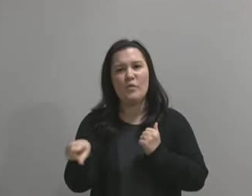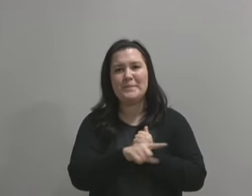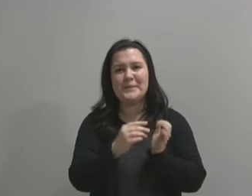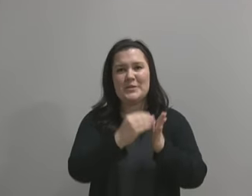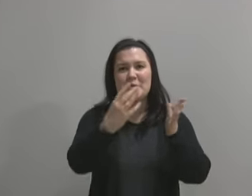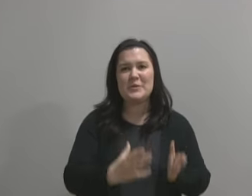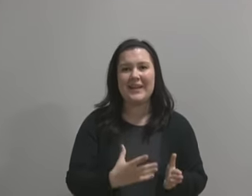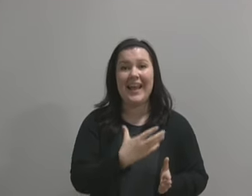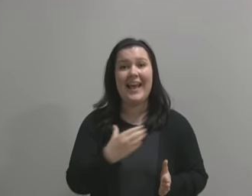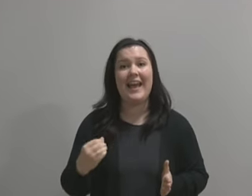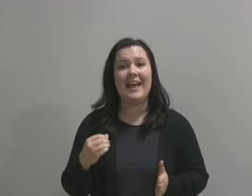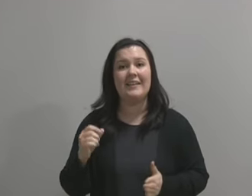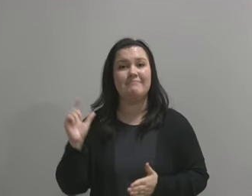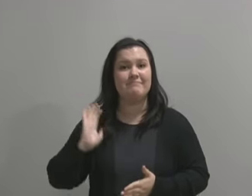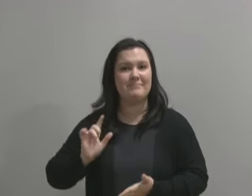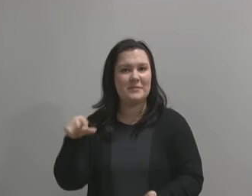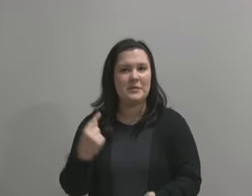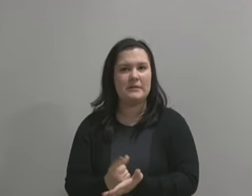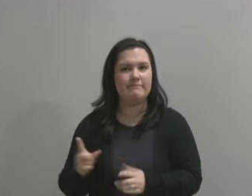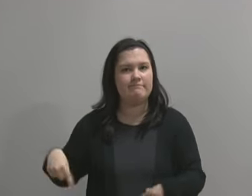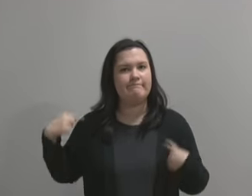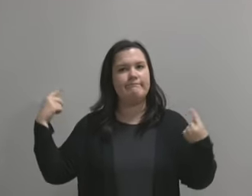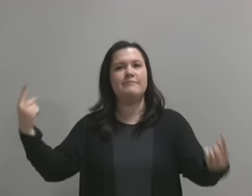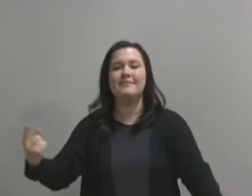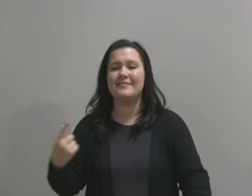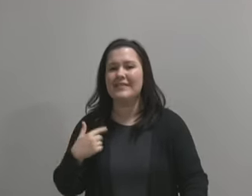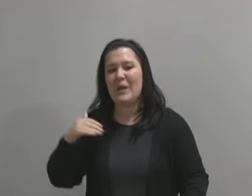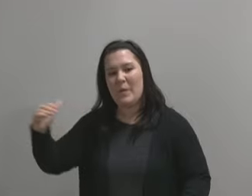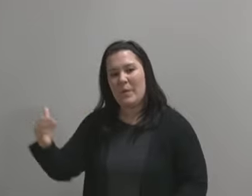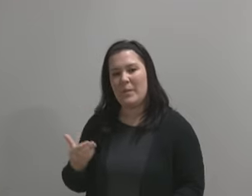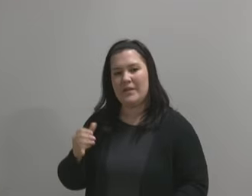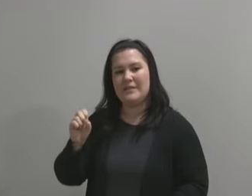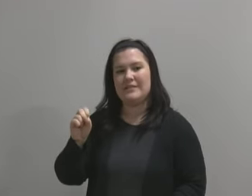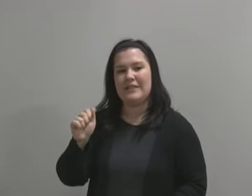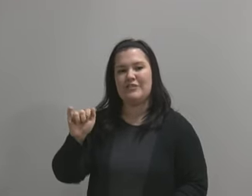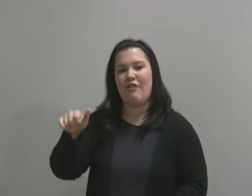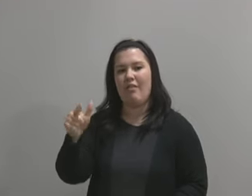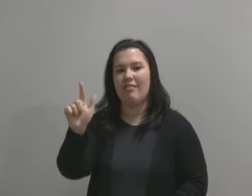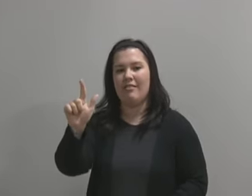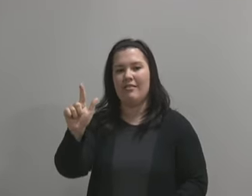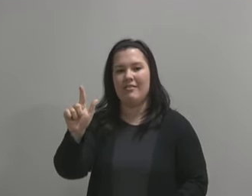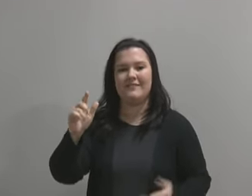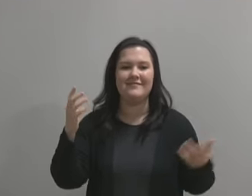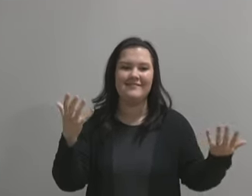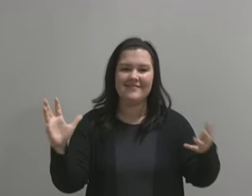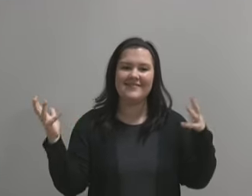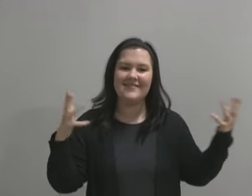students and our alumni ever since. Please welcome Sajal.